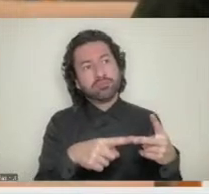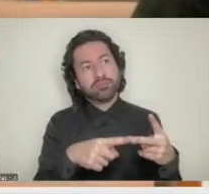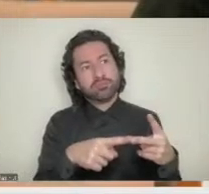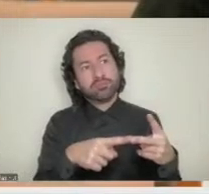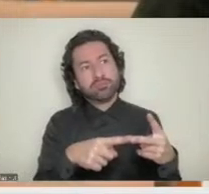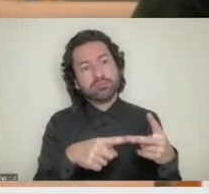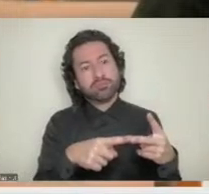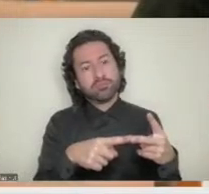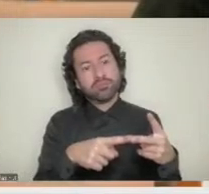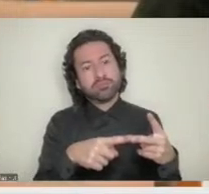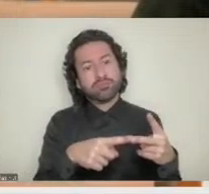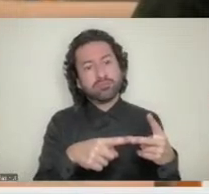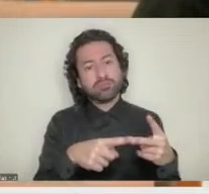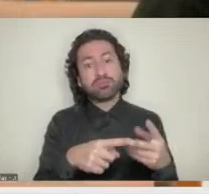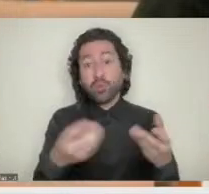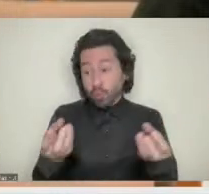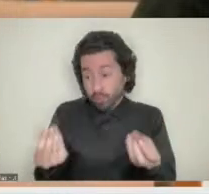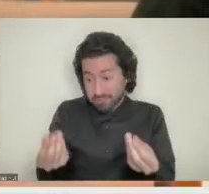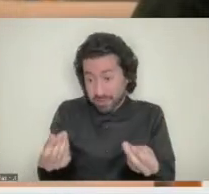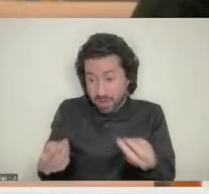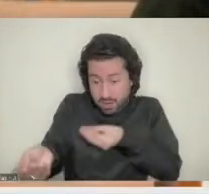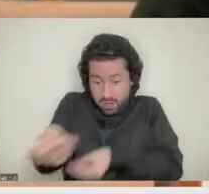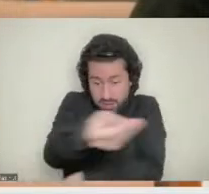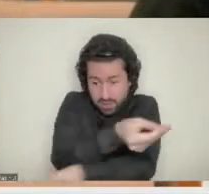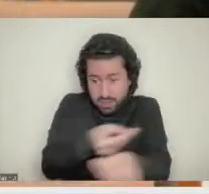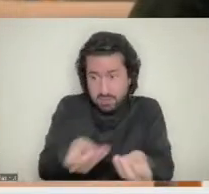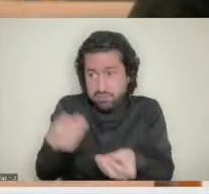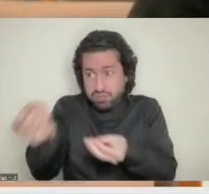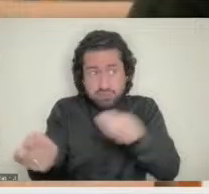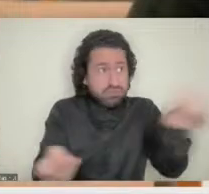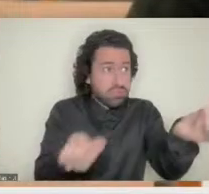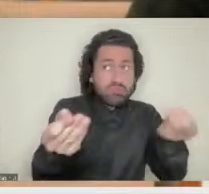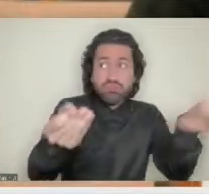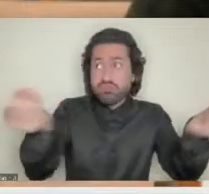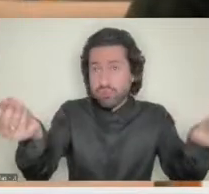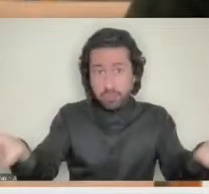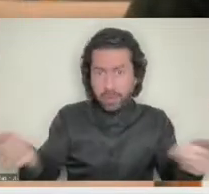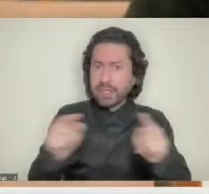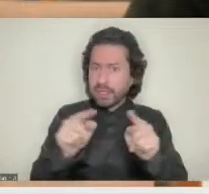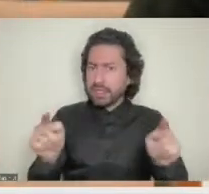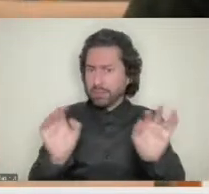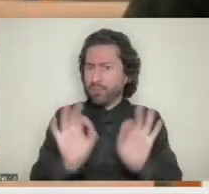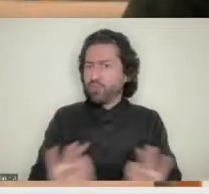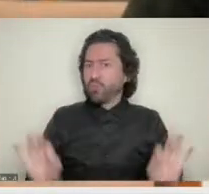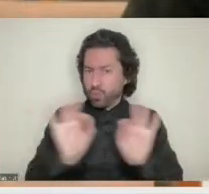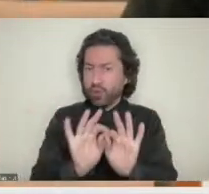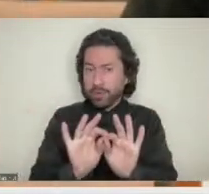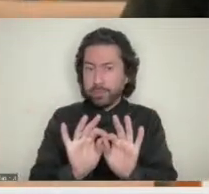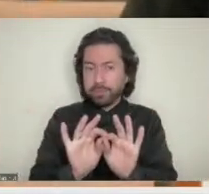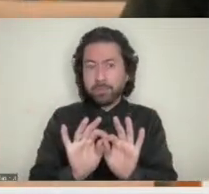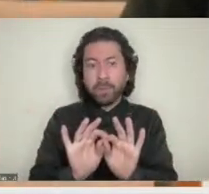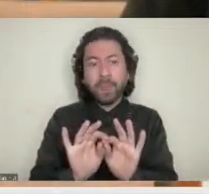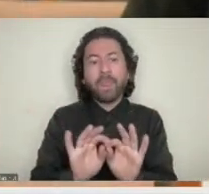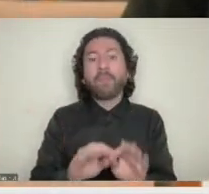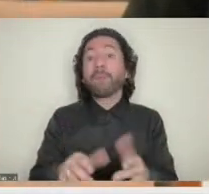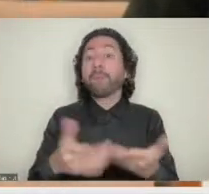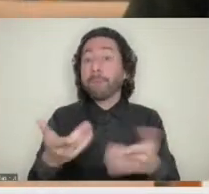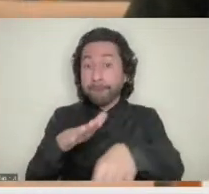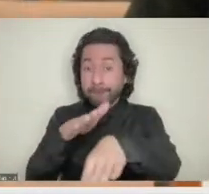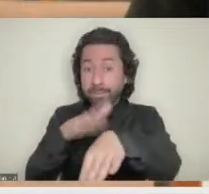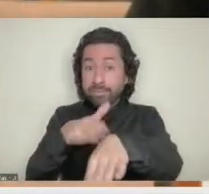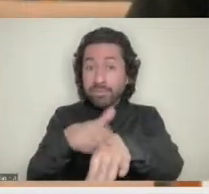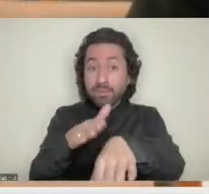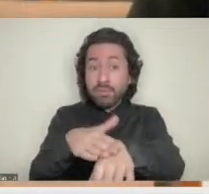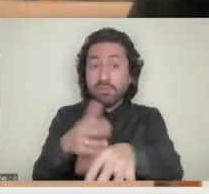extension activities or with the optimum distribution of budgets, which is the most important point. And I would like